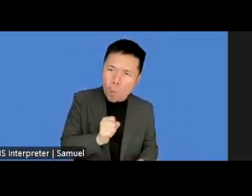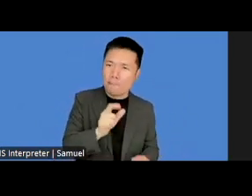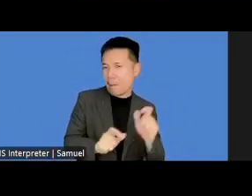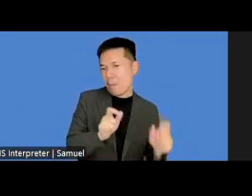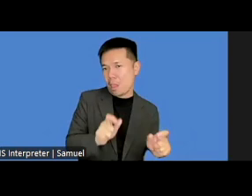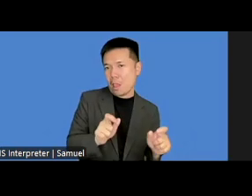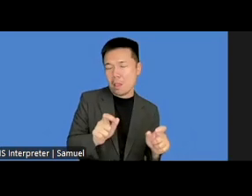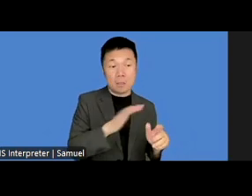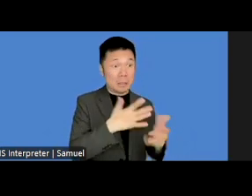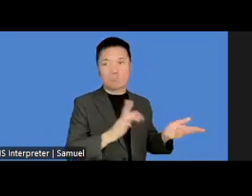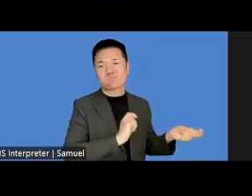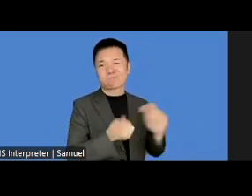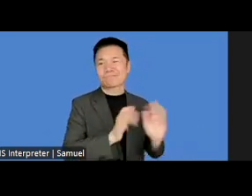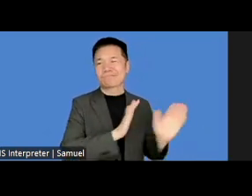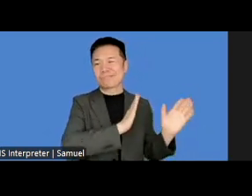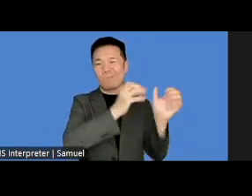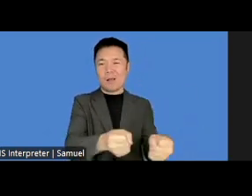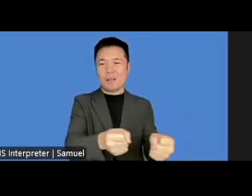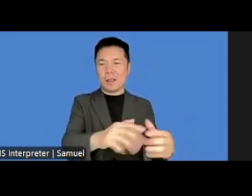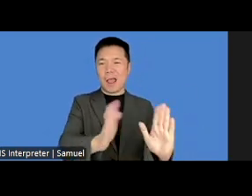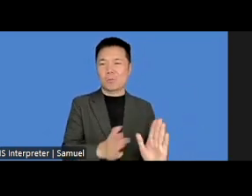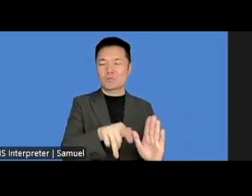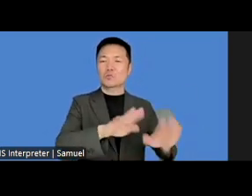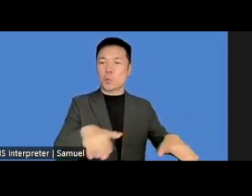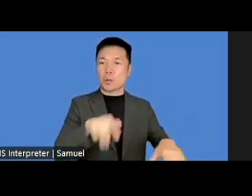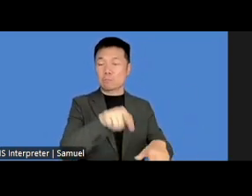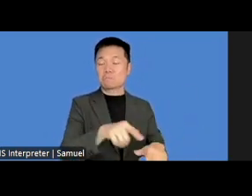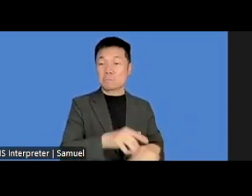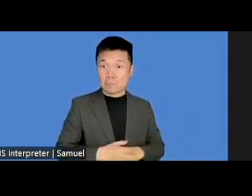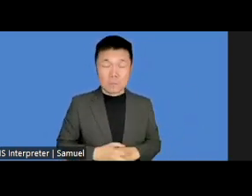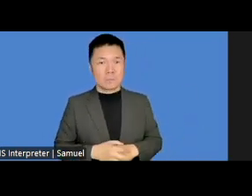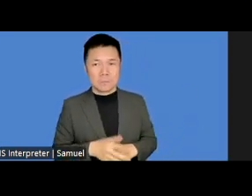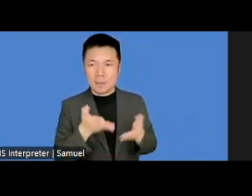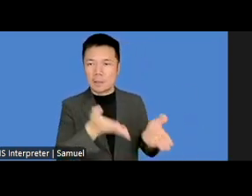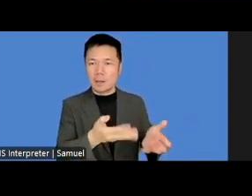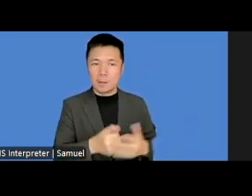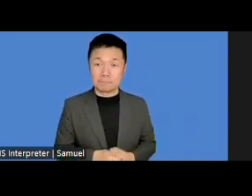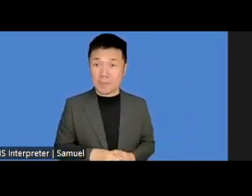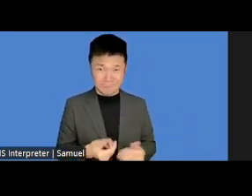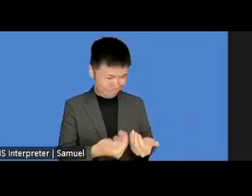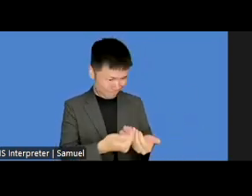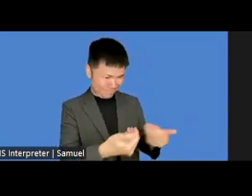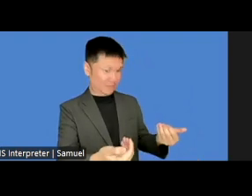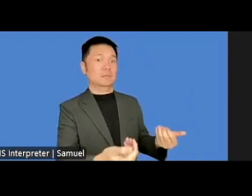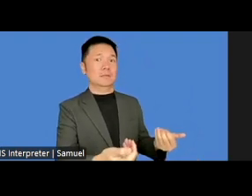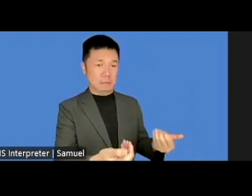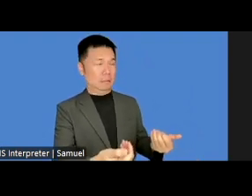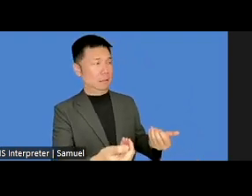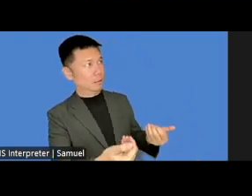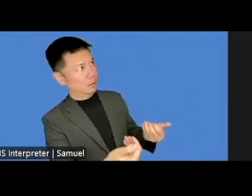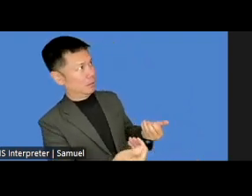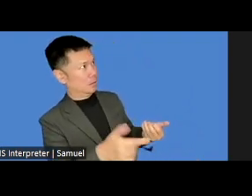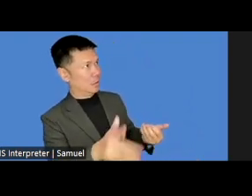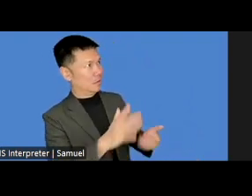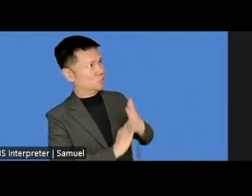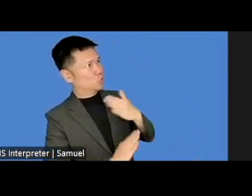So even in an institution where it's already happening segregation, we saw that people with disabilities